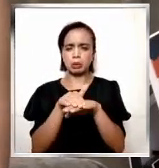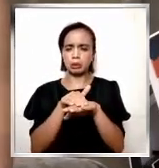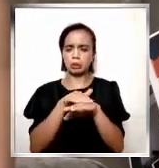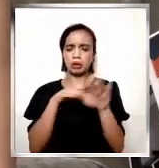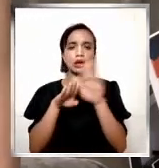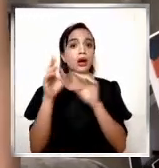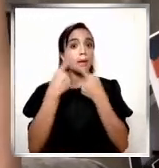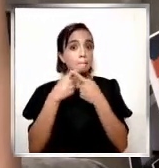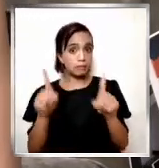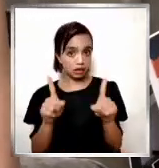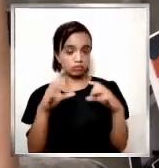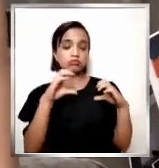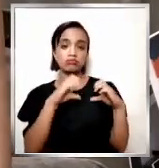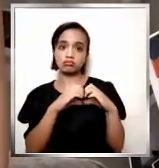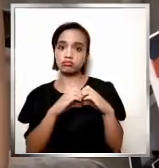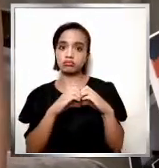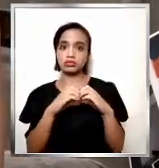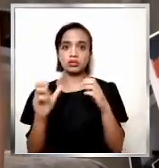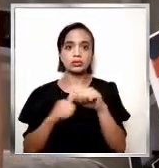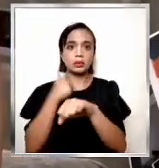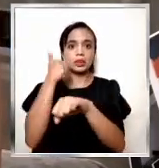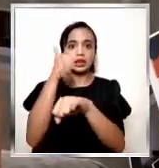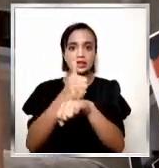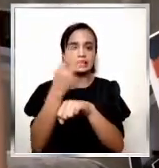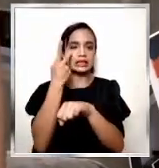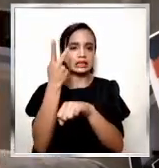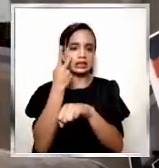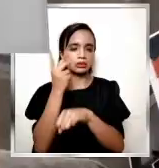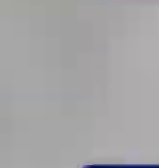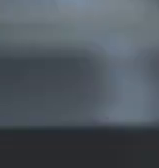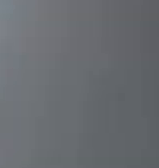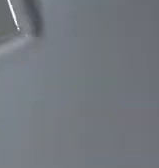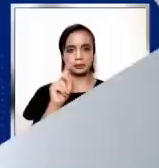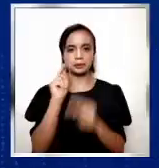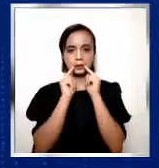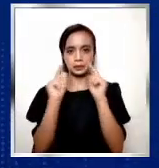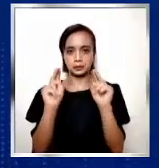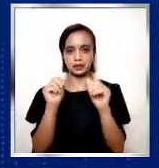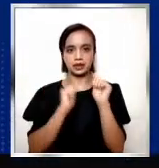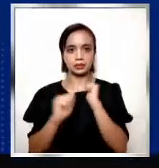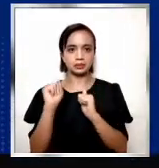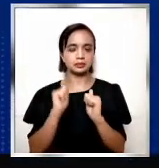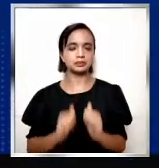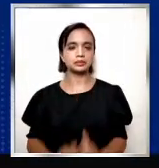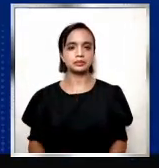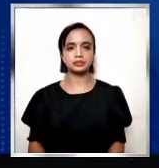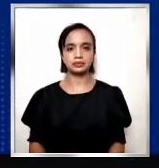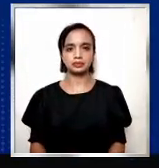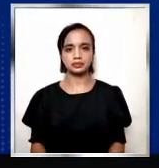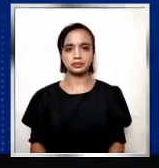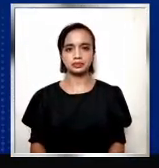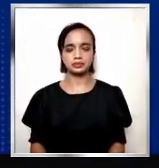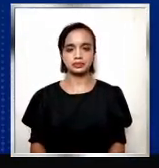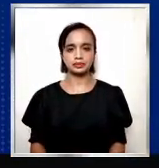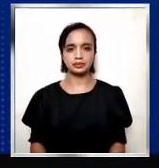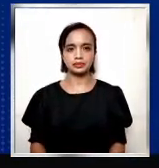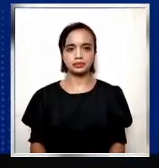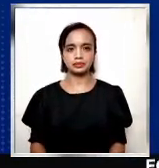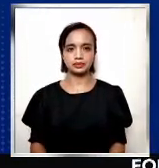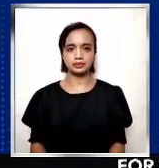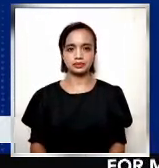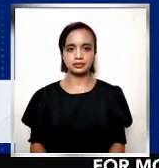Network ang GMA playlist. Yan ang chika ni Nelson Canlas. Fresh sounds for the new generation. That's what